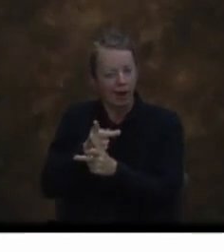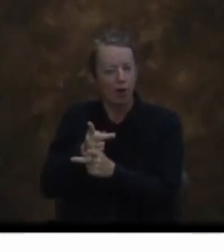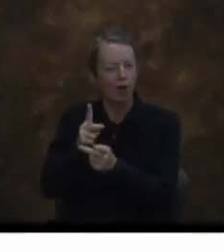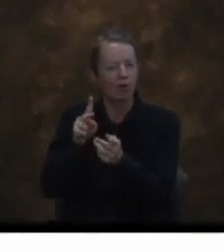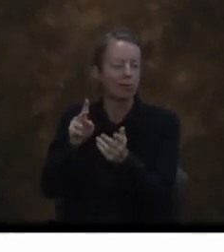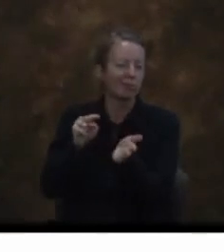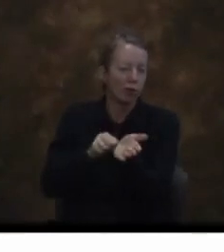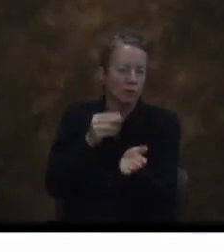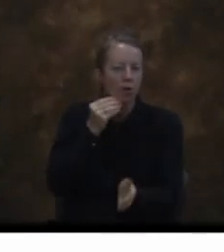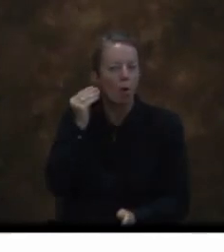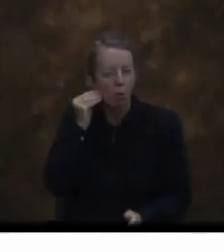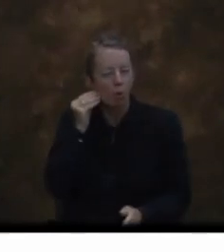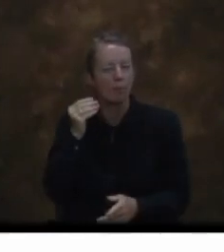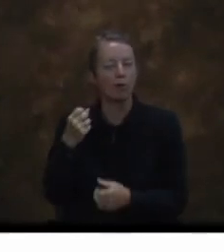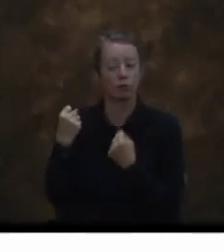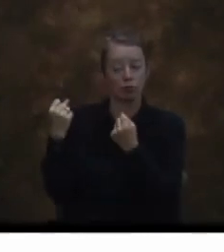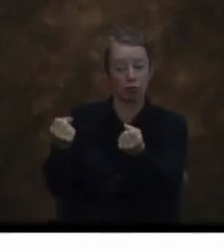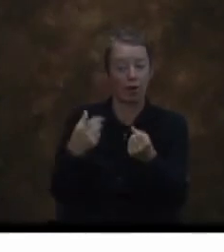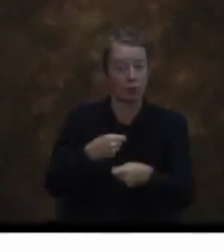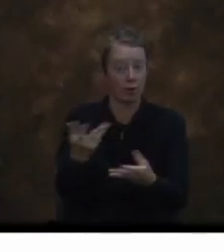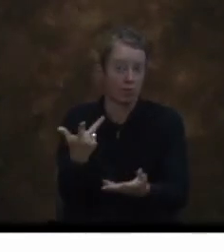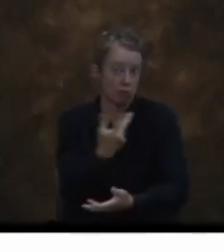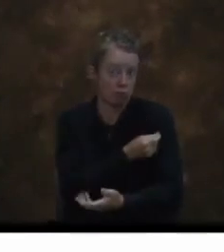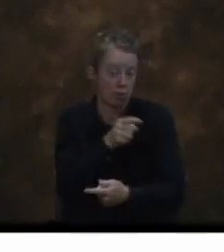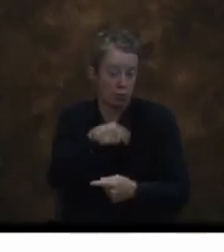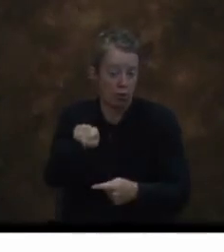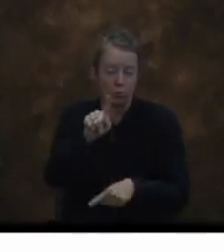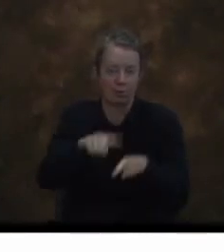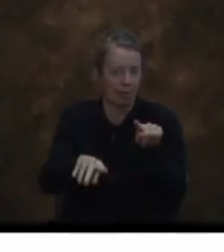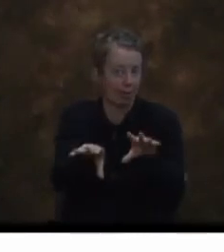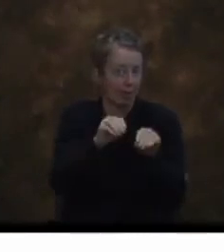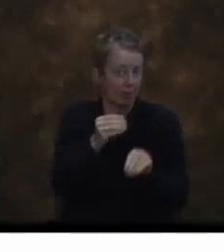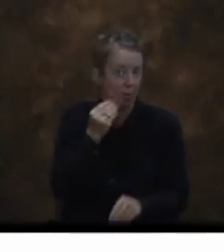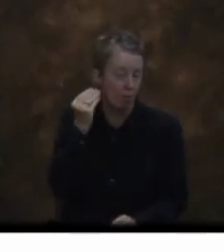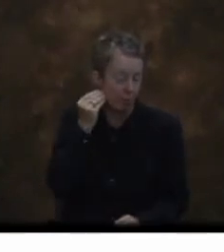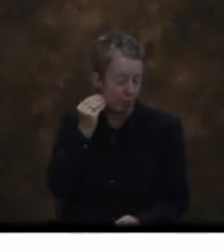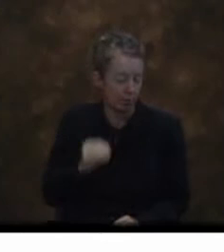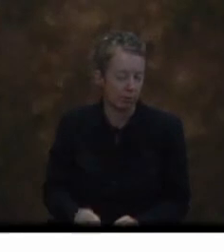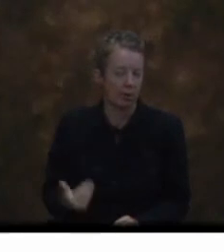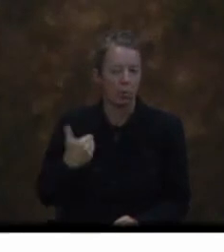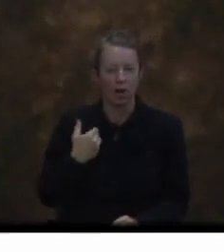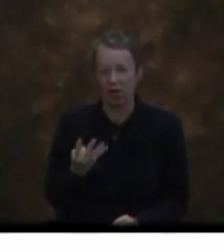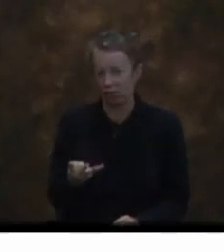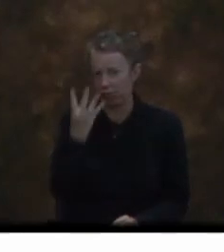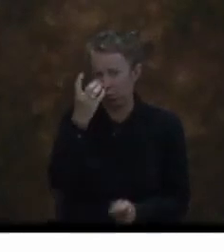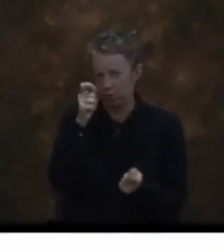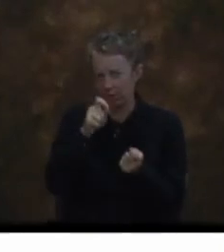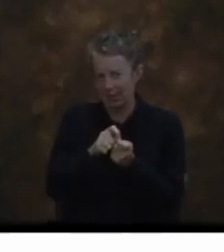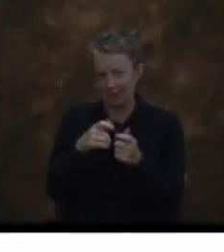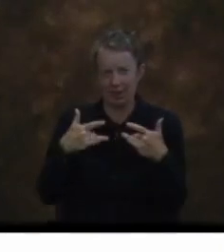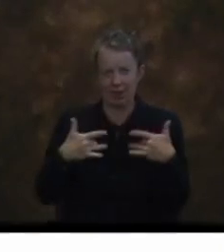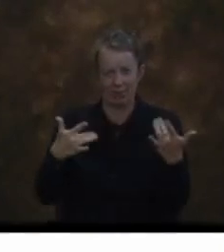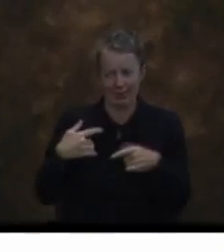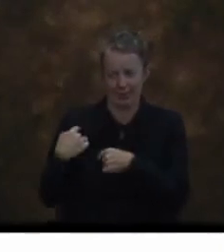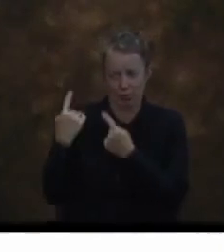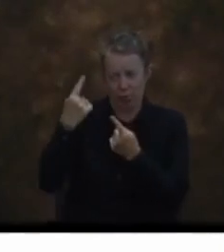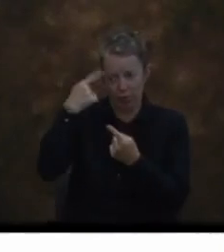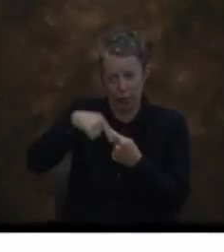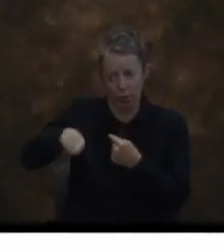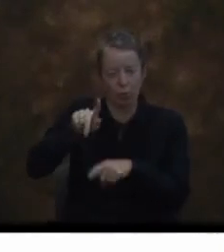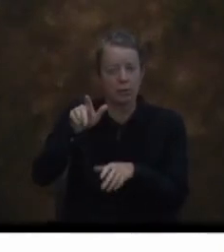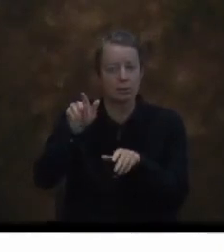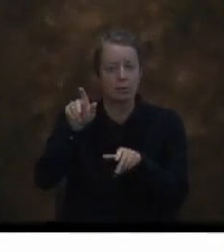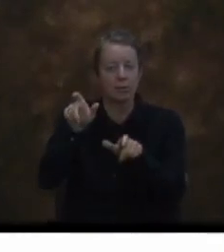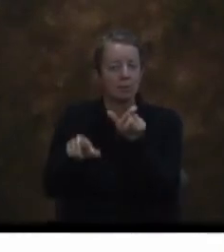to the homebound. We have done 4 specific events for our homeless population,